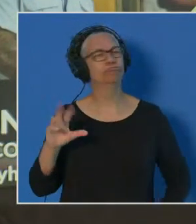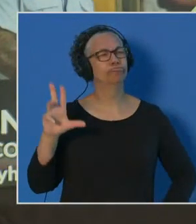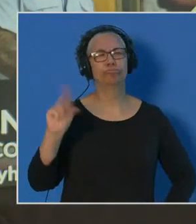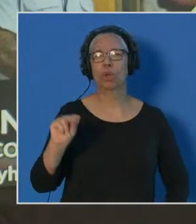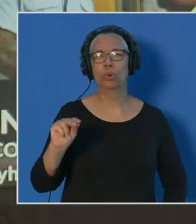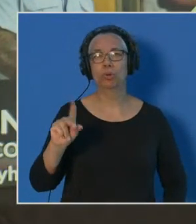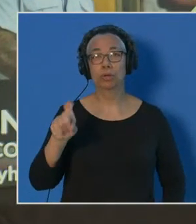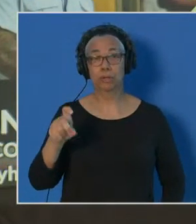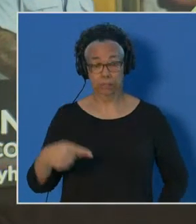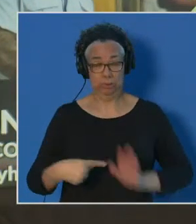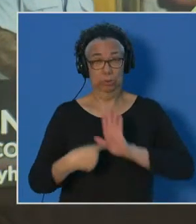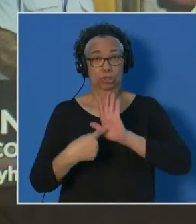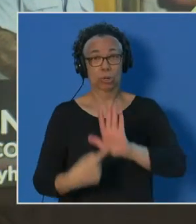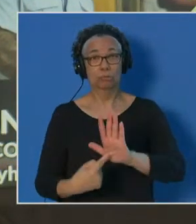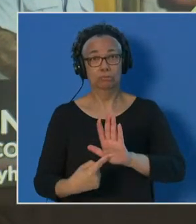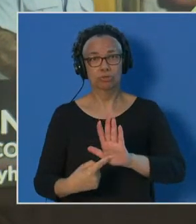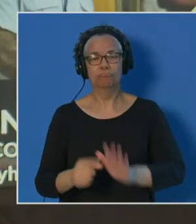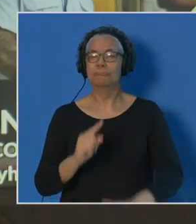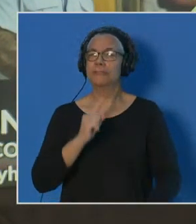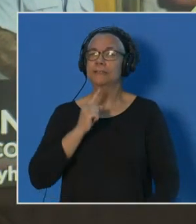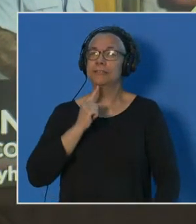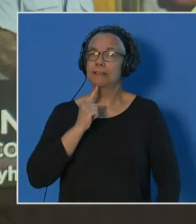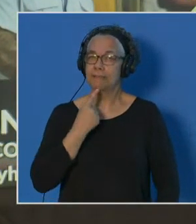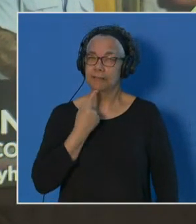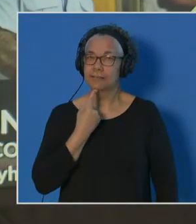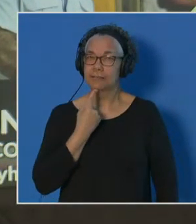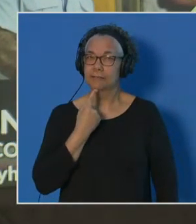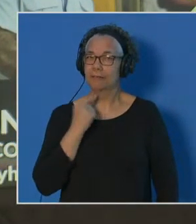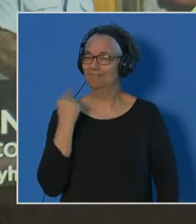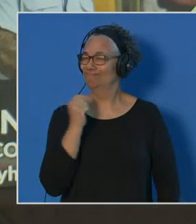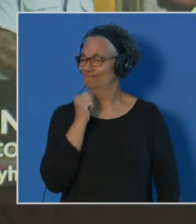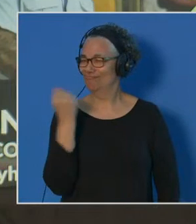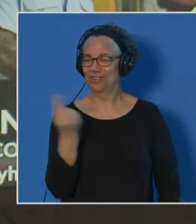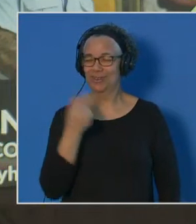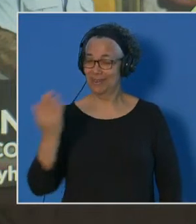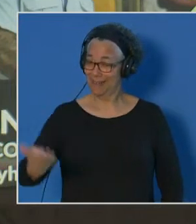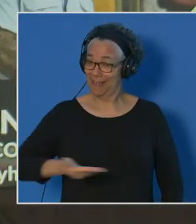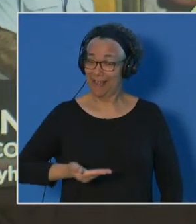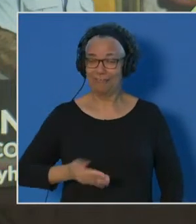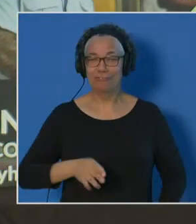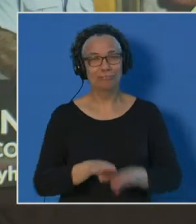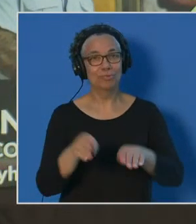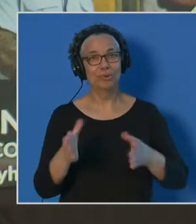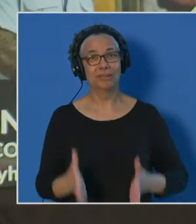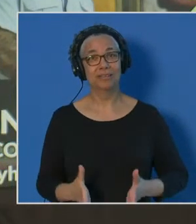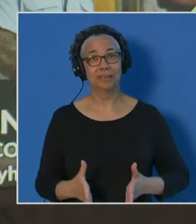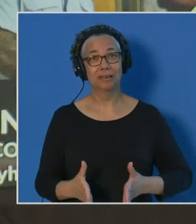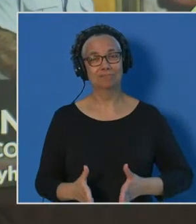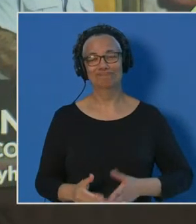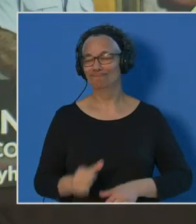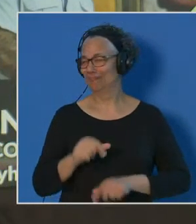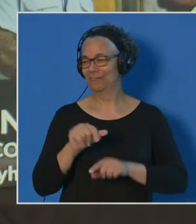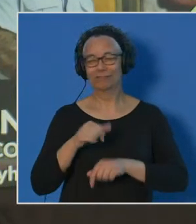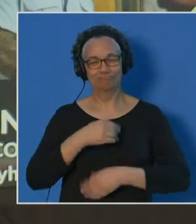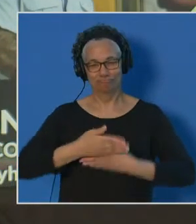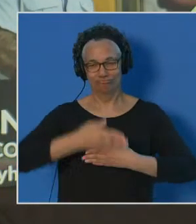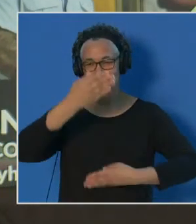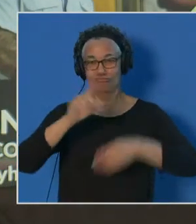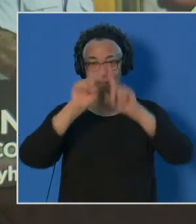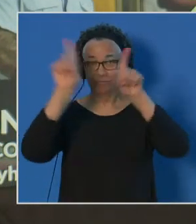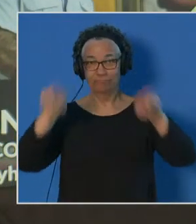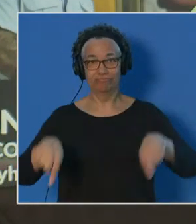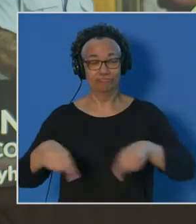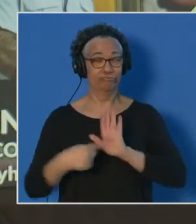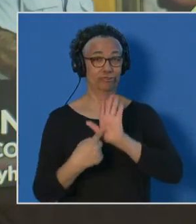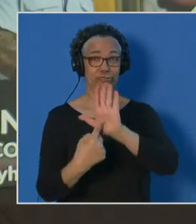must demonstrate that you are actually serious about not only hiring Bermudians and having them for window dressing, but also promoting